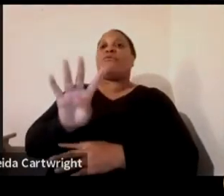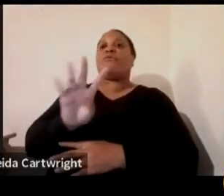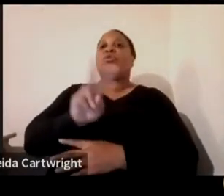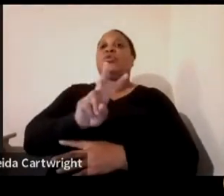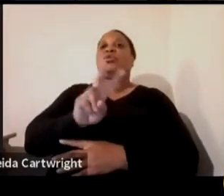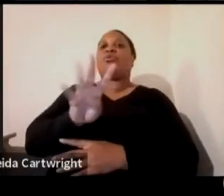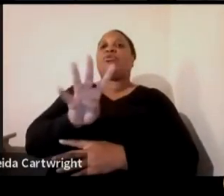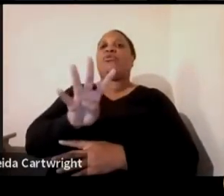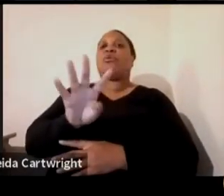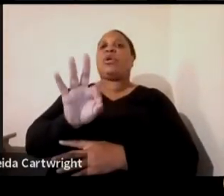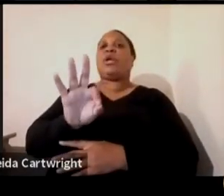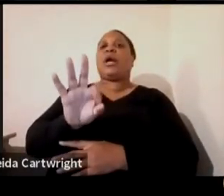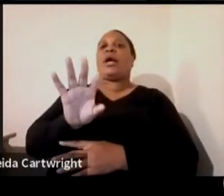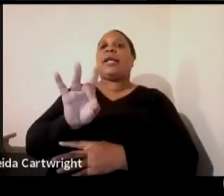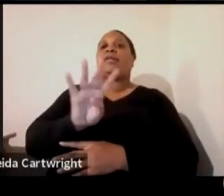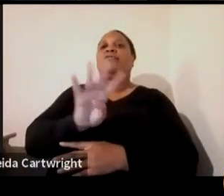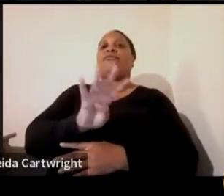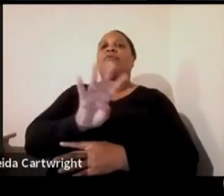444-2498,